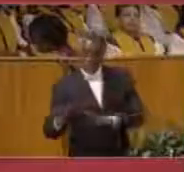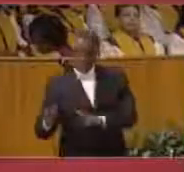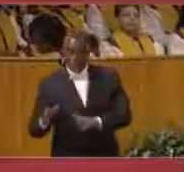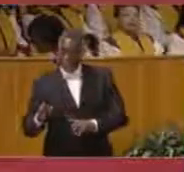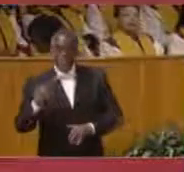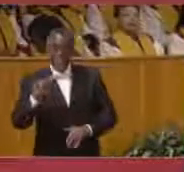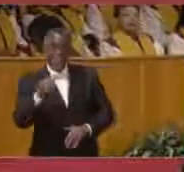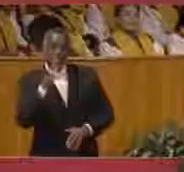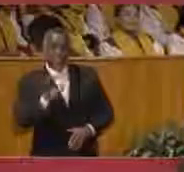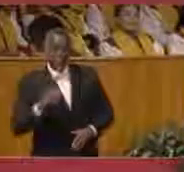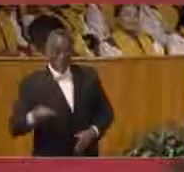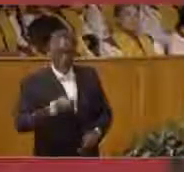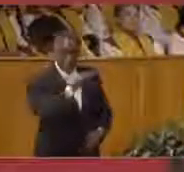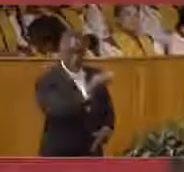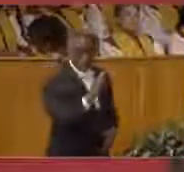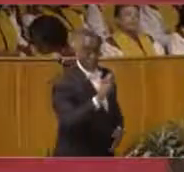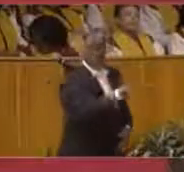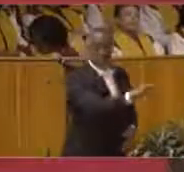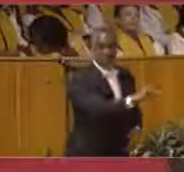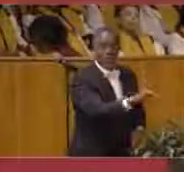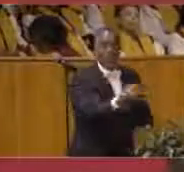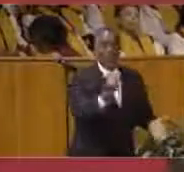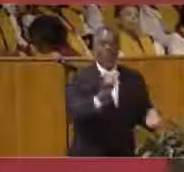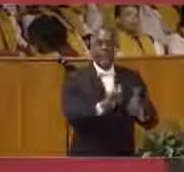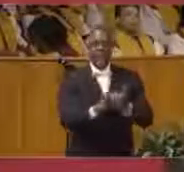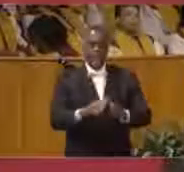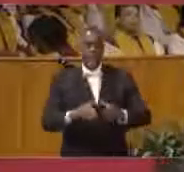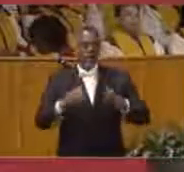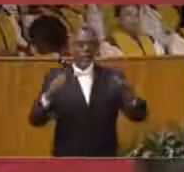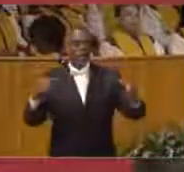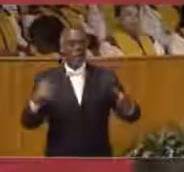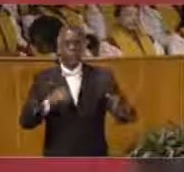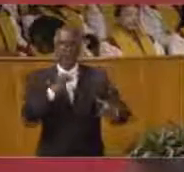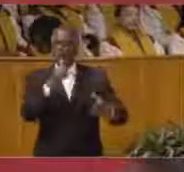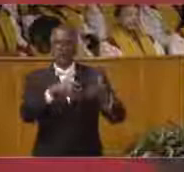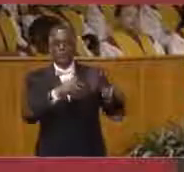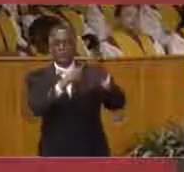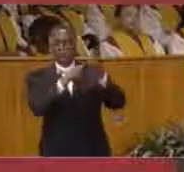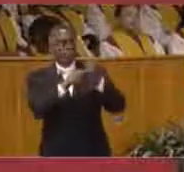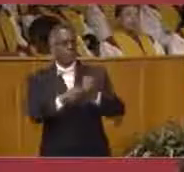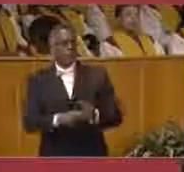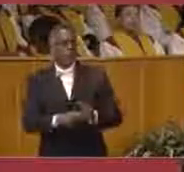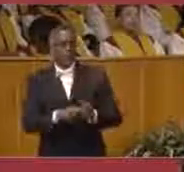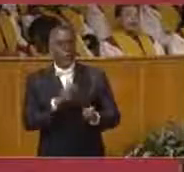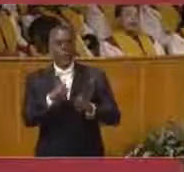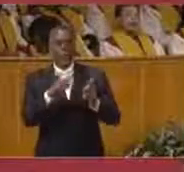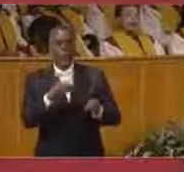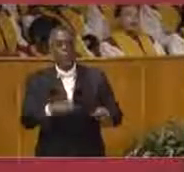back? That's how much we've been taught to mistrust generosity.